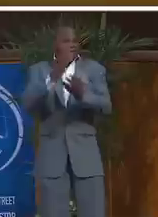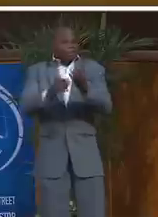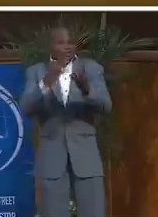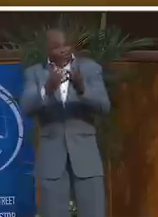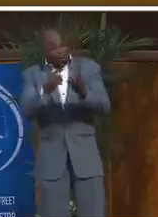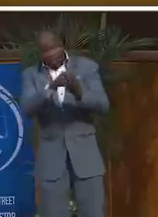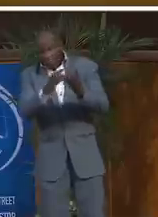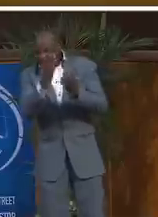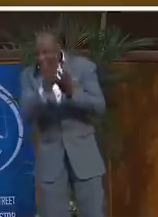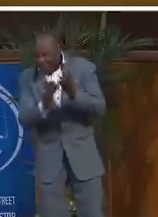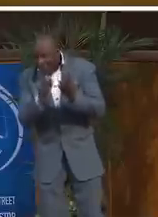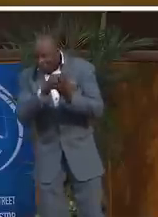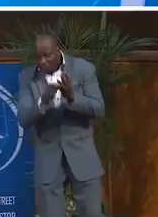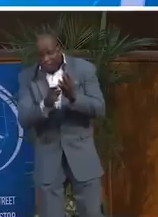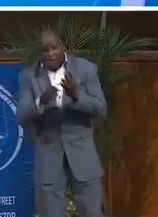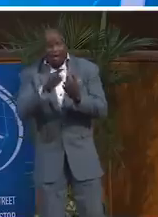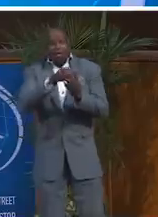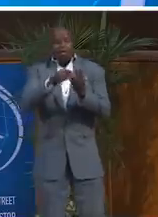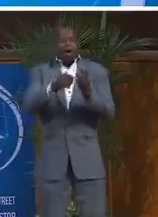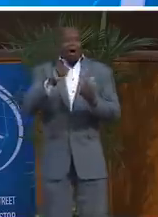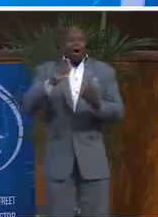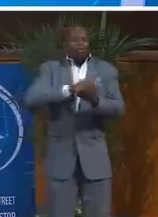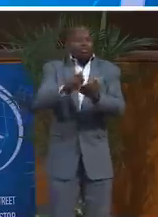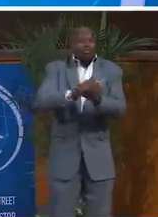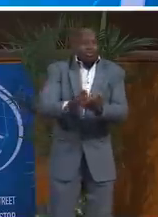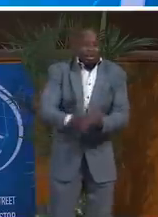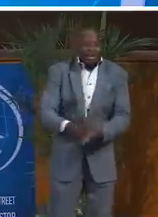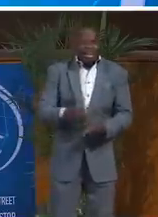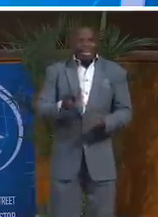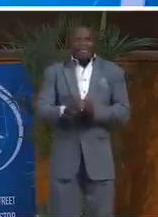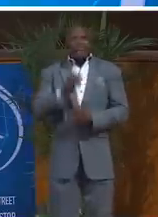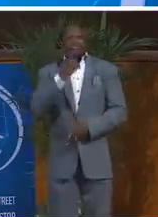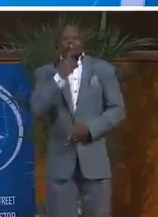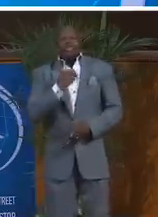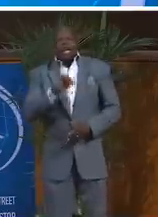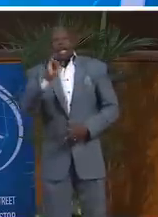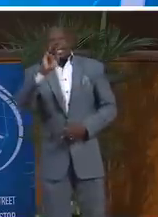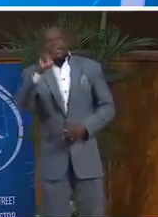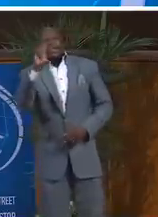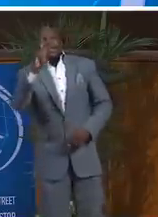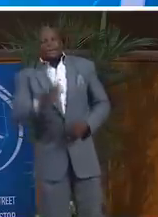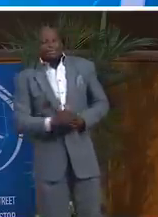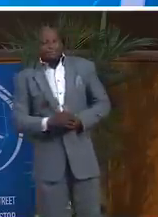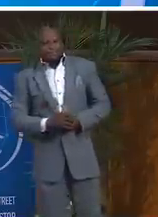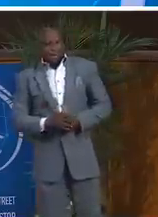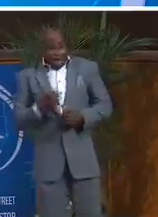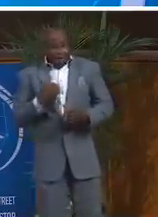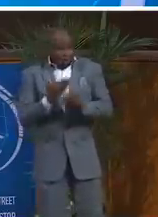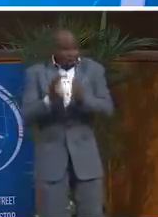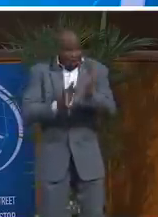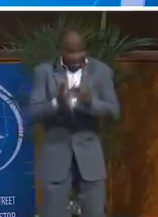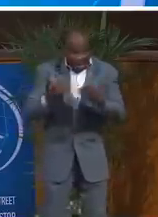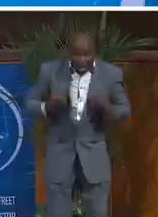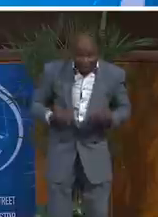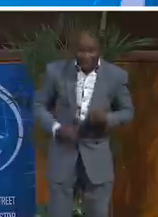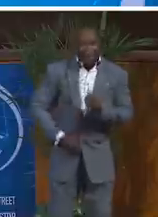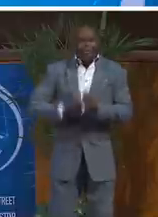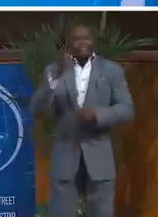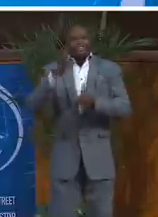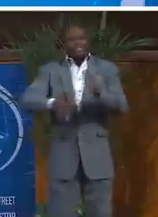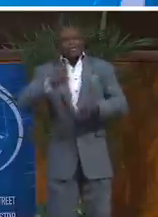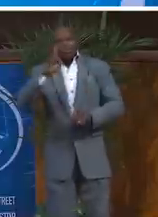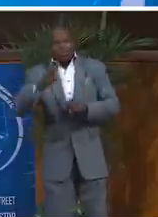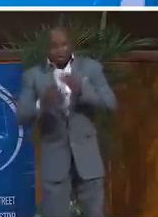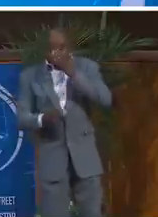4 are written in red. If you got a good Bible, most of chapter